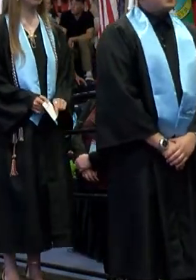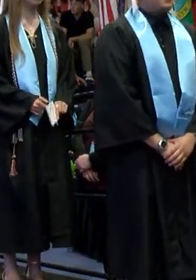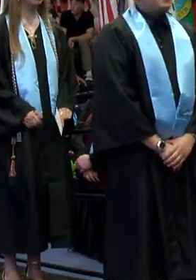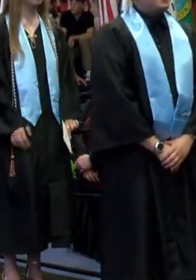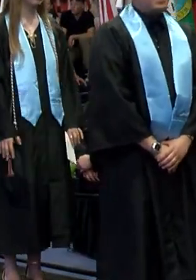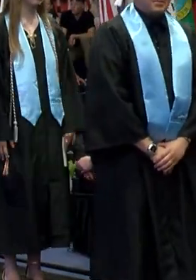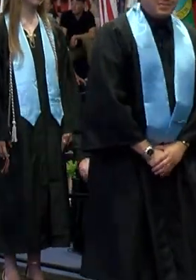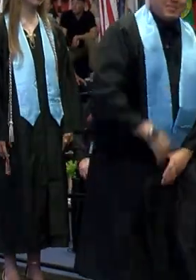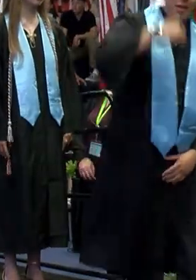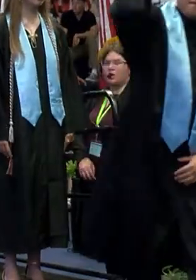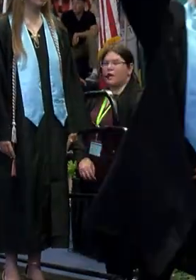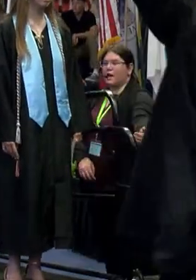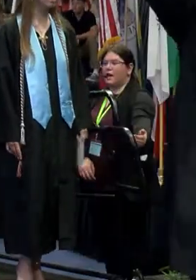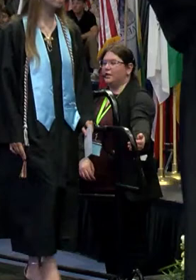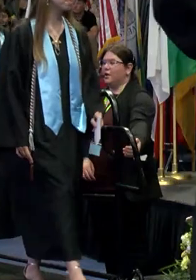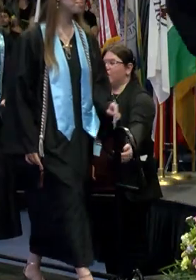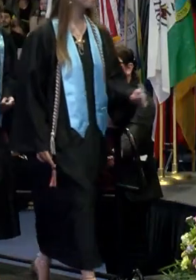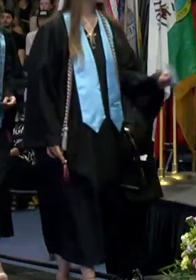Sebastian Strauss.